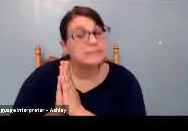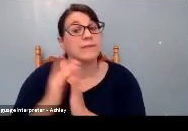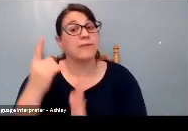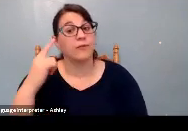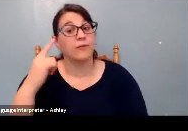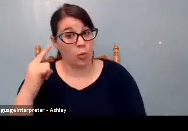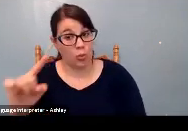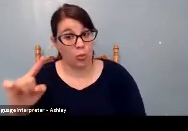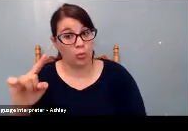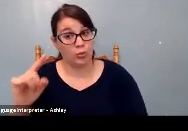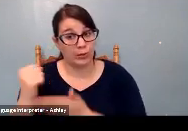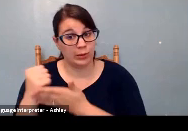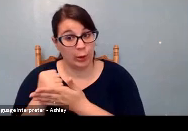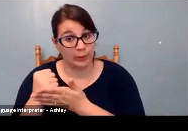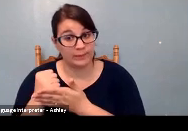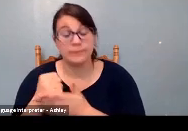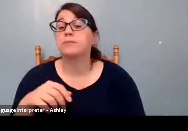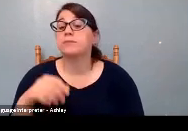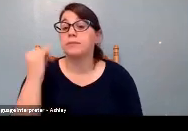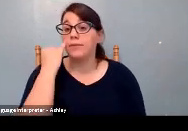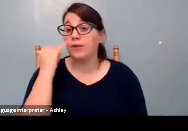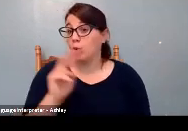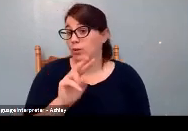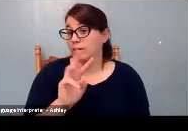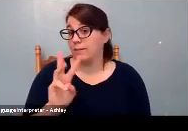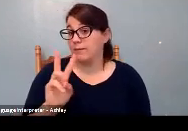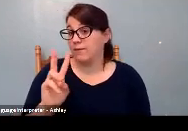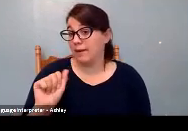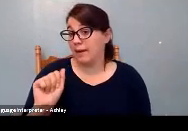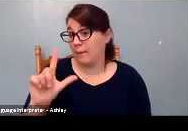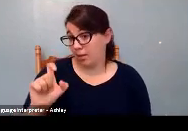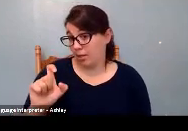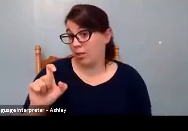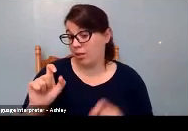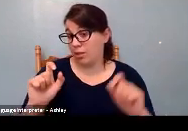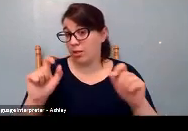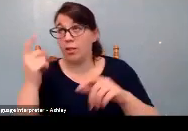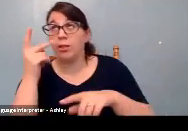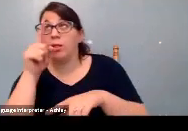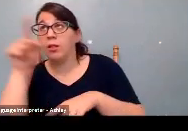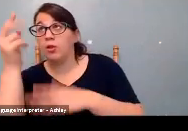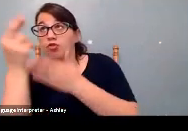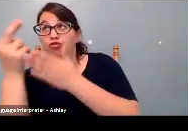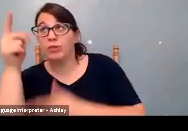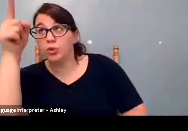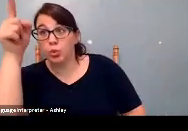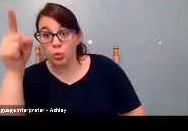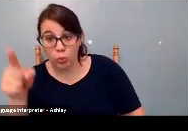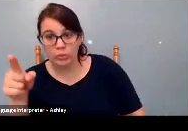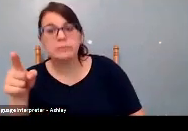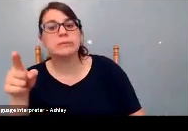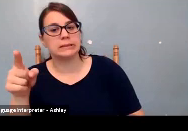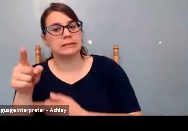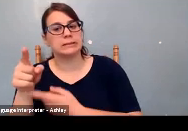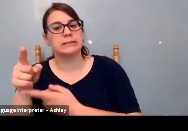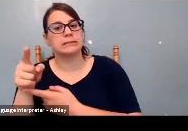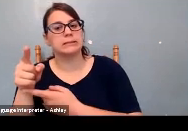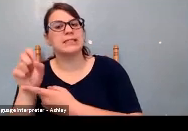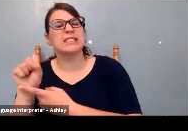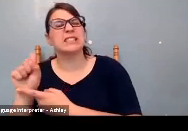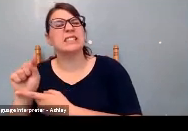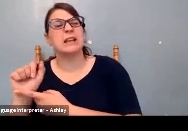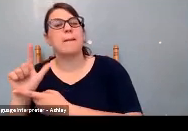When you go to WVABLE website and you go to the resources tab, you'll see the option to enroll in a stable debit